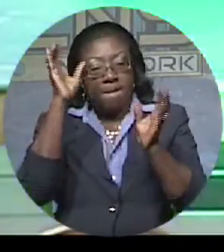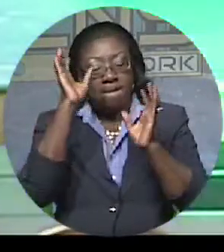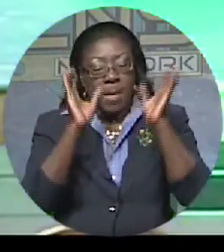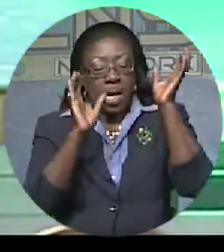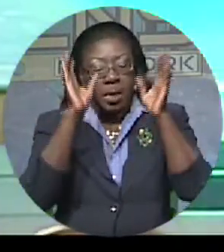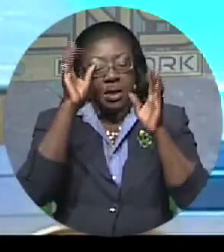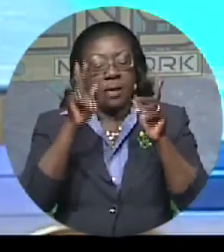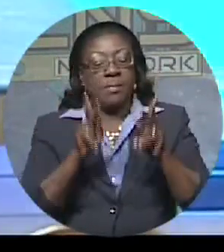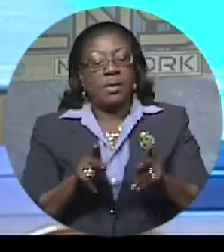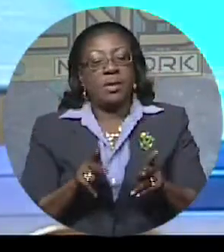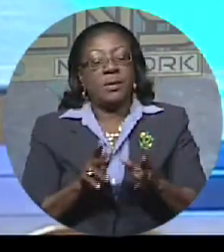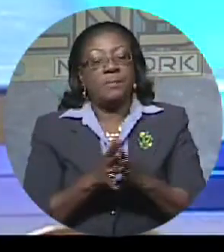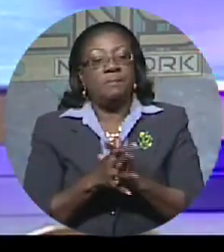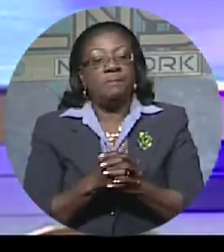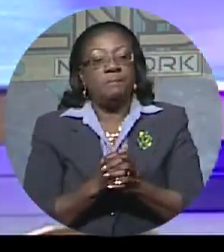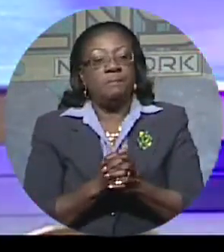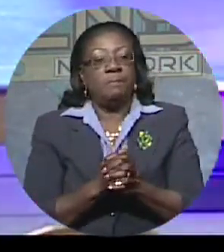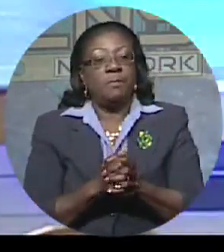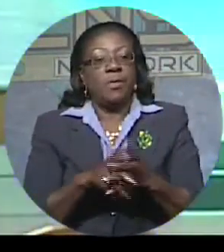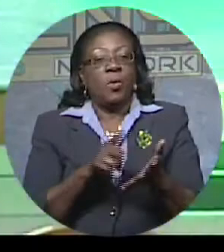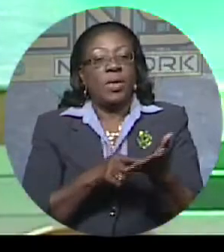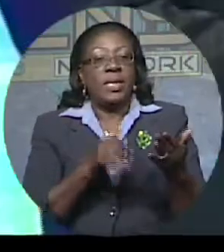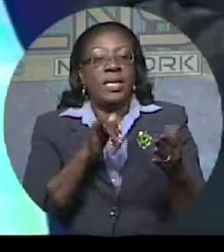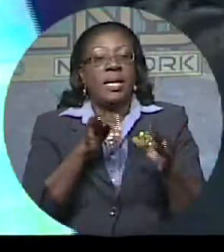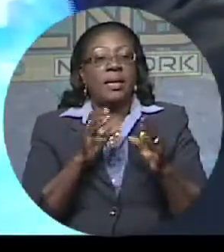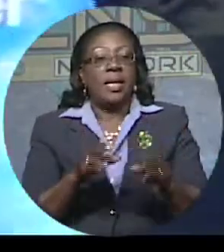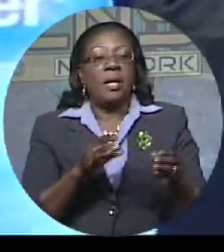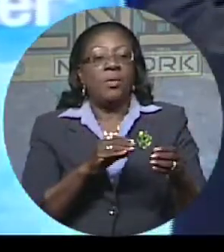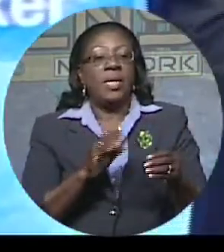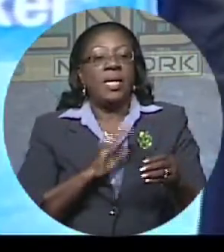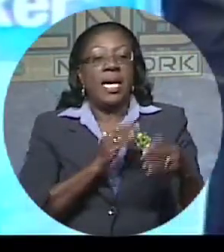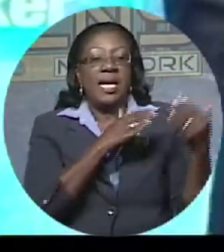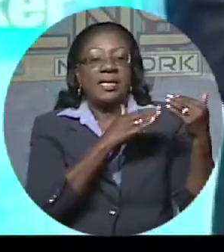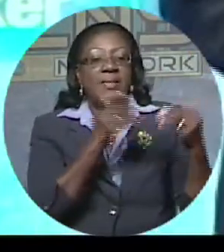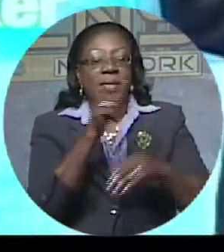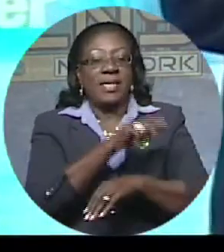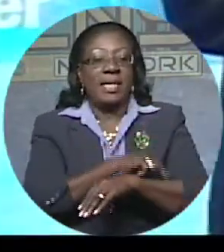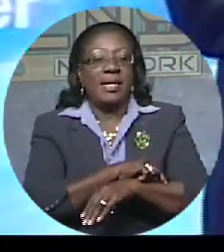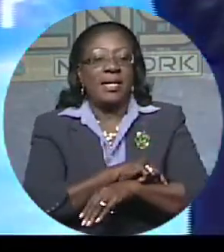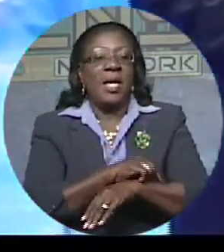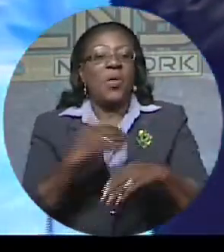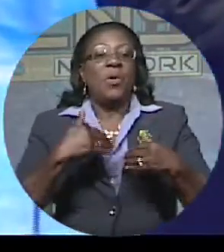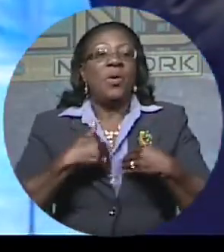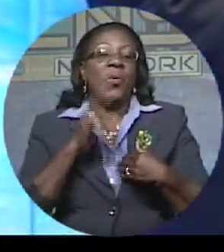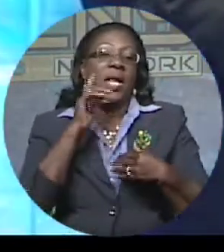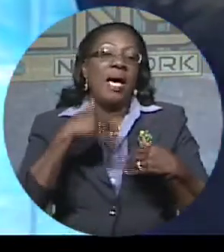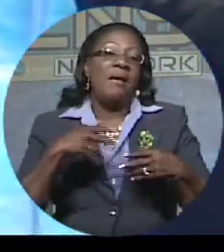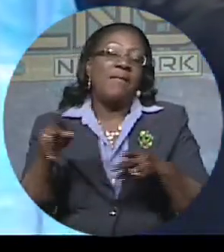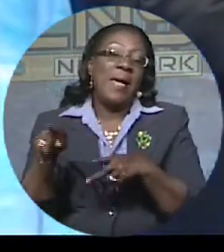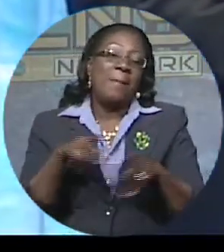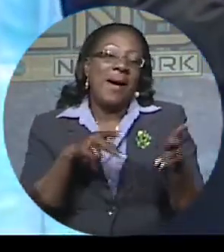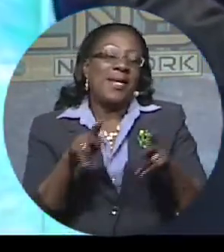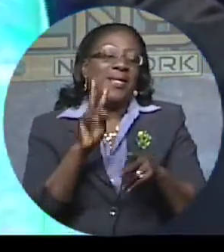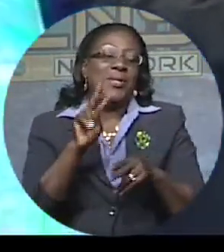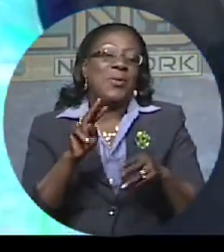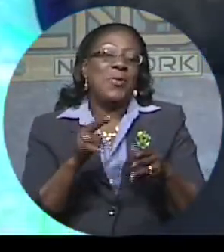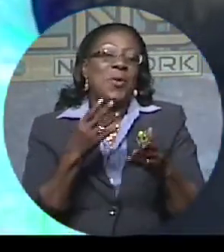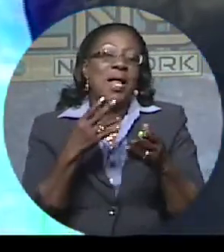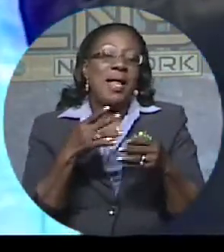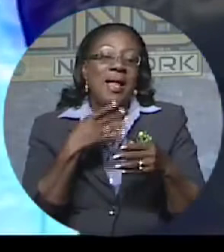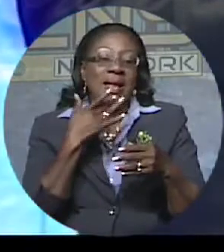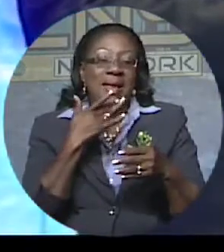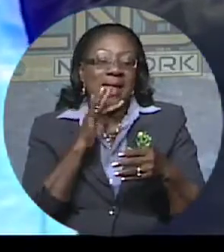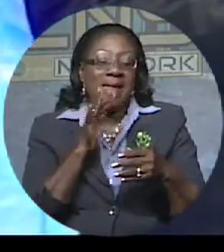Johnson. Mr. Johnson, it's the finale. What can we expect tonight? Tonight, we're just going to have a party. Tonight, two lucky young Bahamians are going to each walk away with